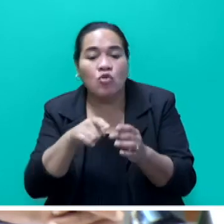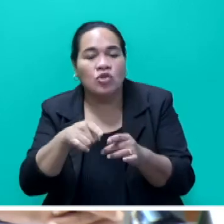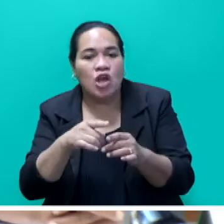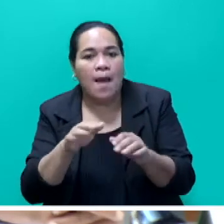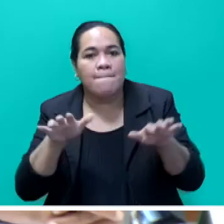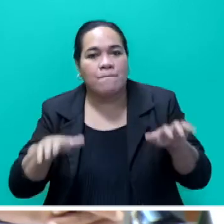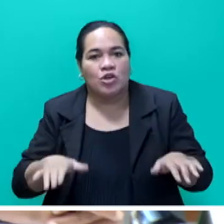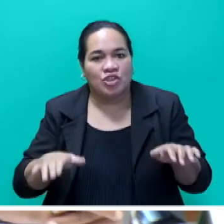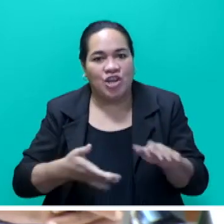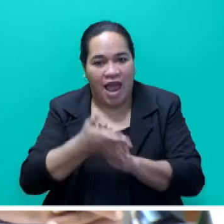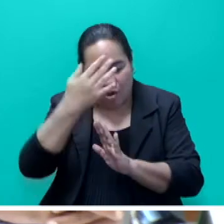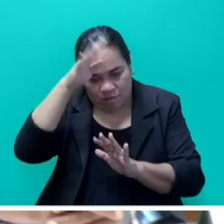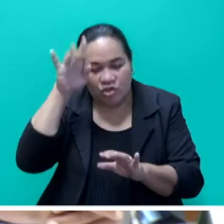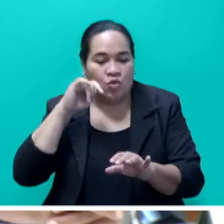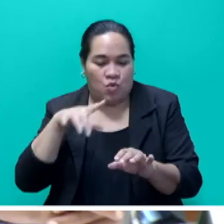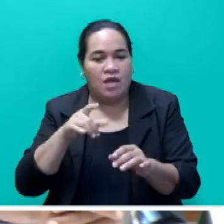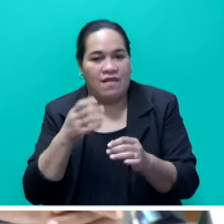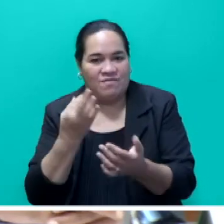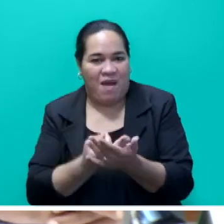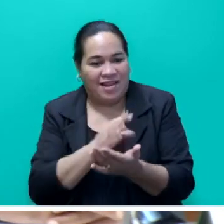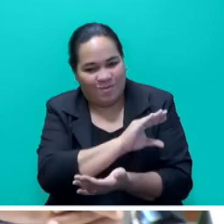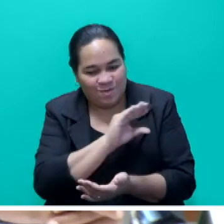then in the Central and Maritime,